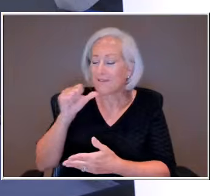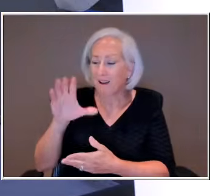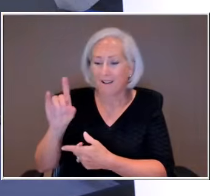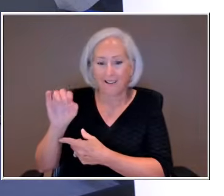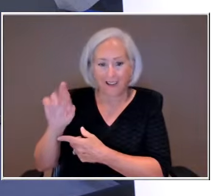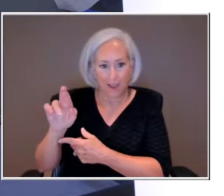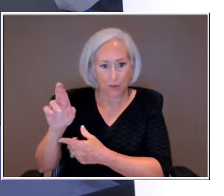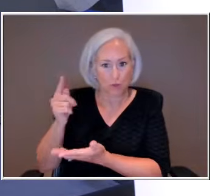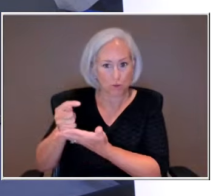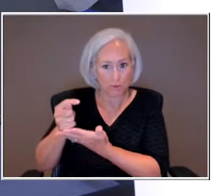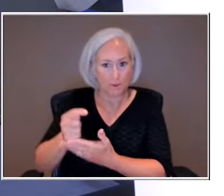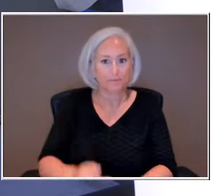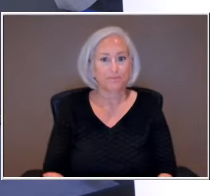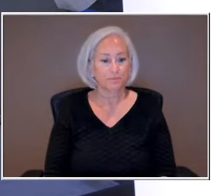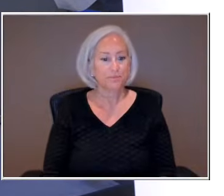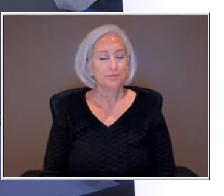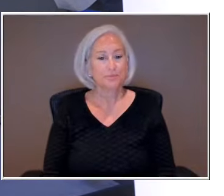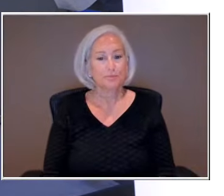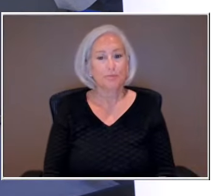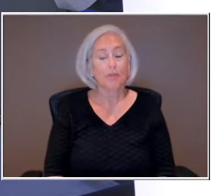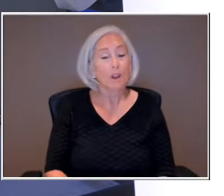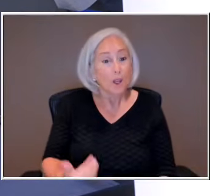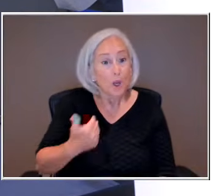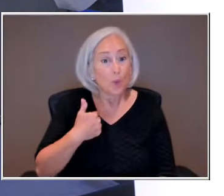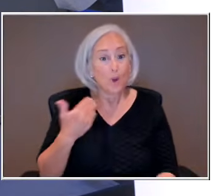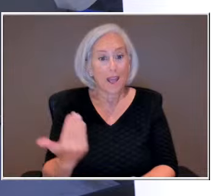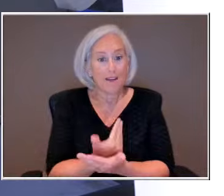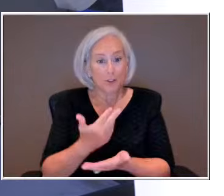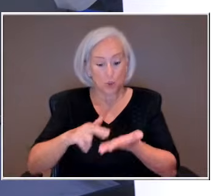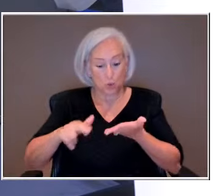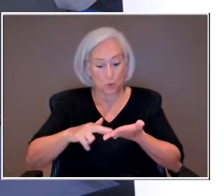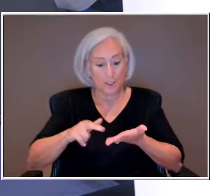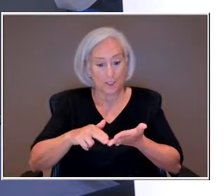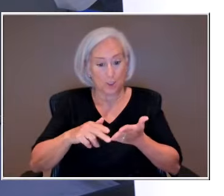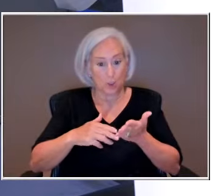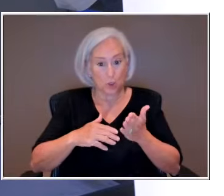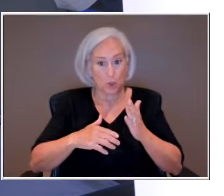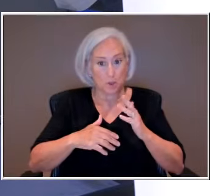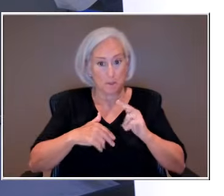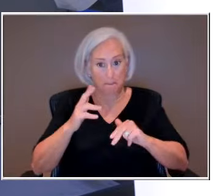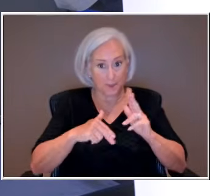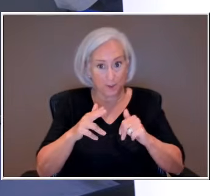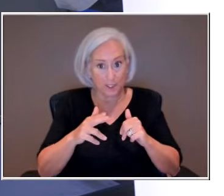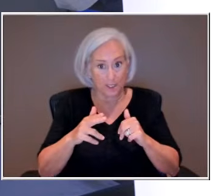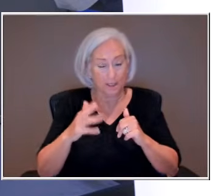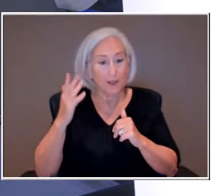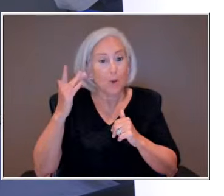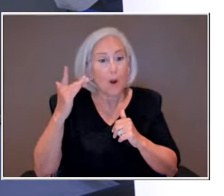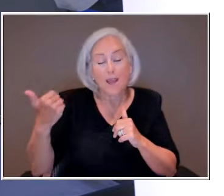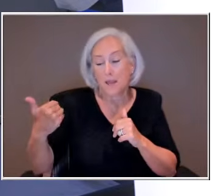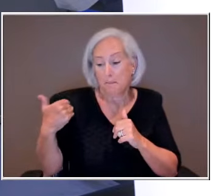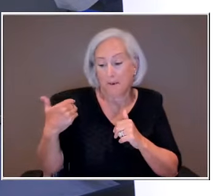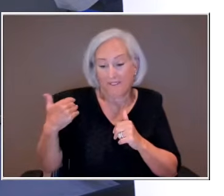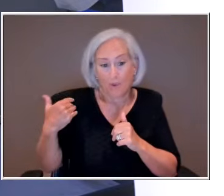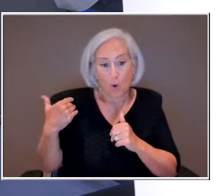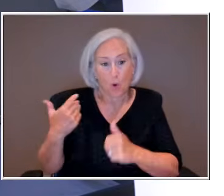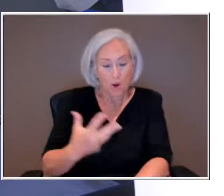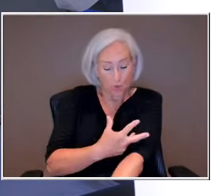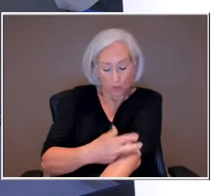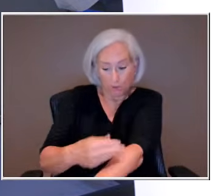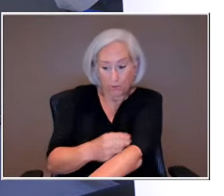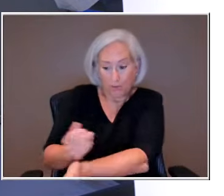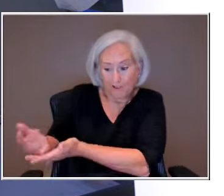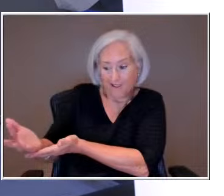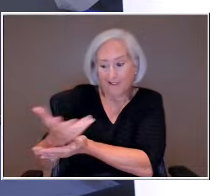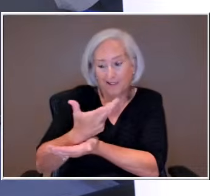the new research building, because we used to have to, those cells were collected off-site. We would literally take them and